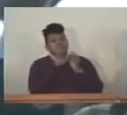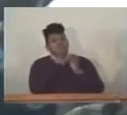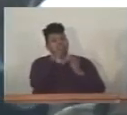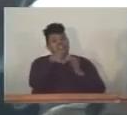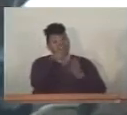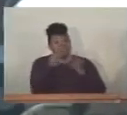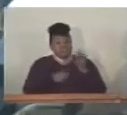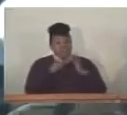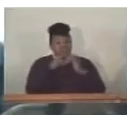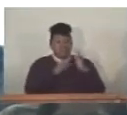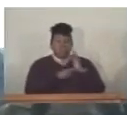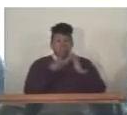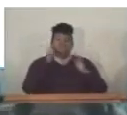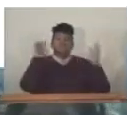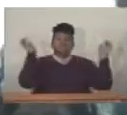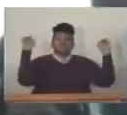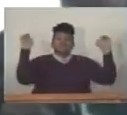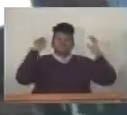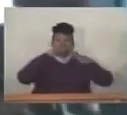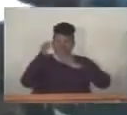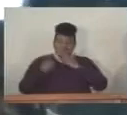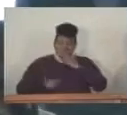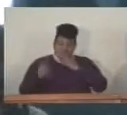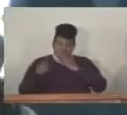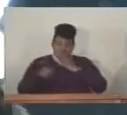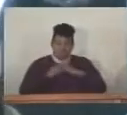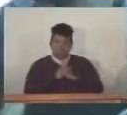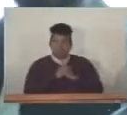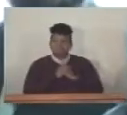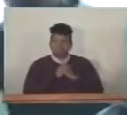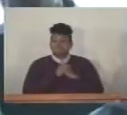regulations, of the state of emergency, rather.